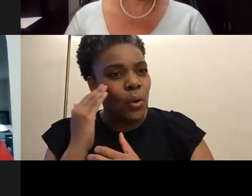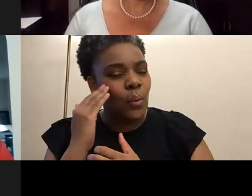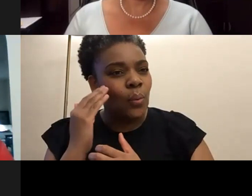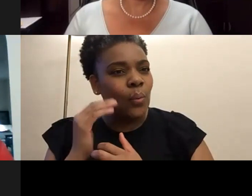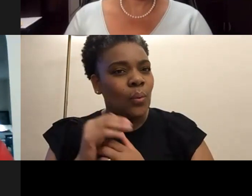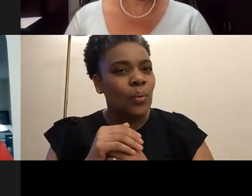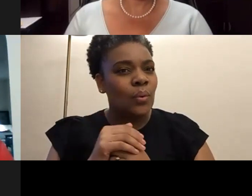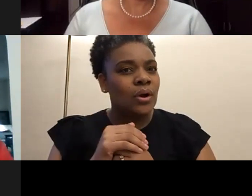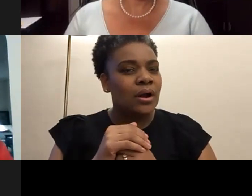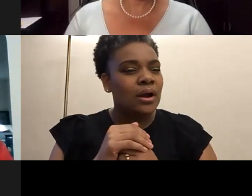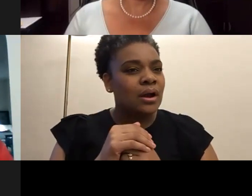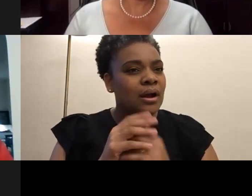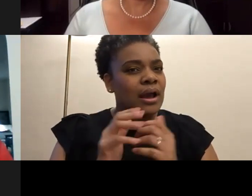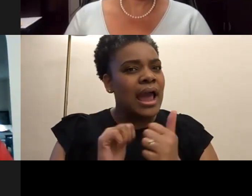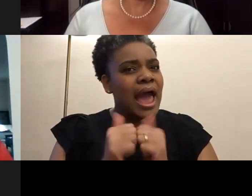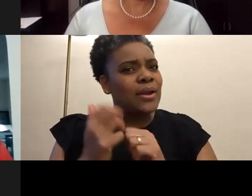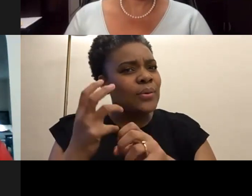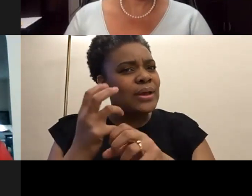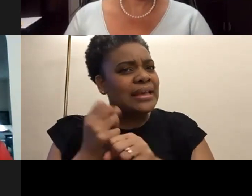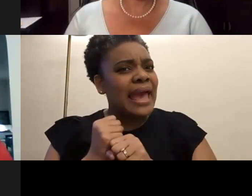with information to get the vaccine?